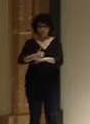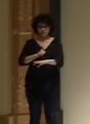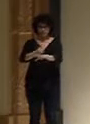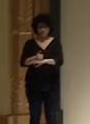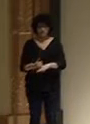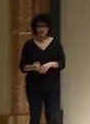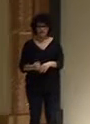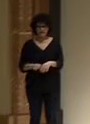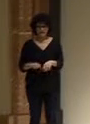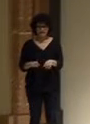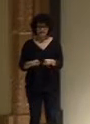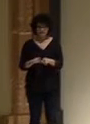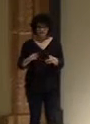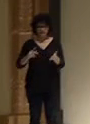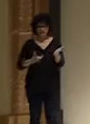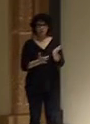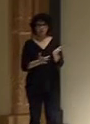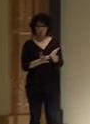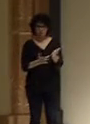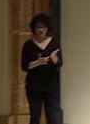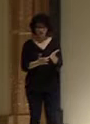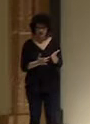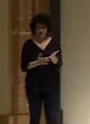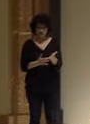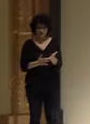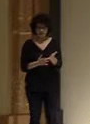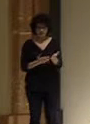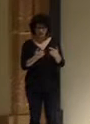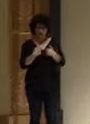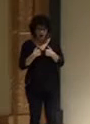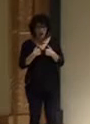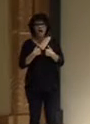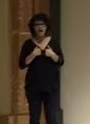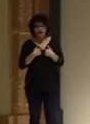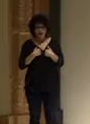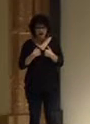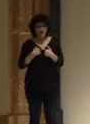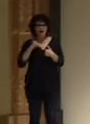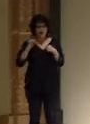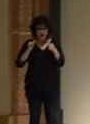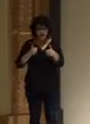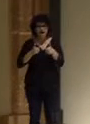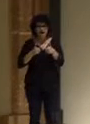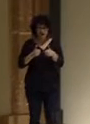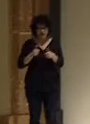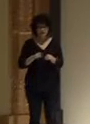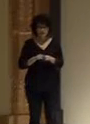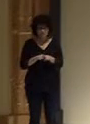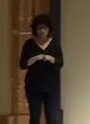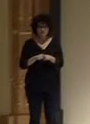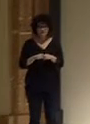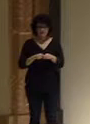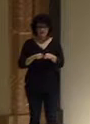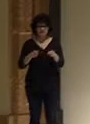technological developments and opportunities seemed to go hand in hand with a new dance dramaturgy